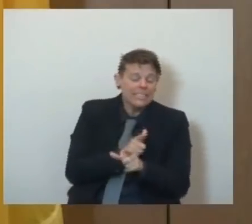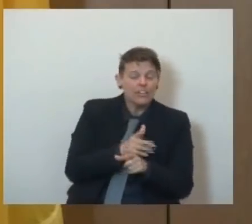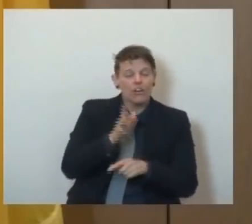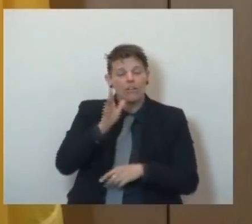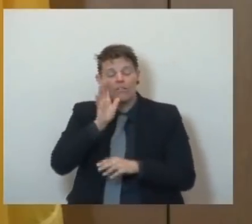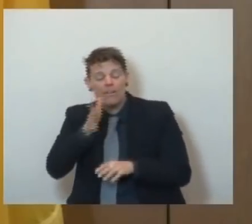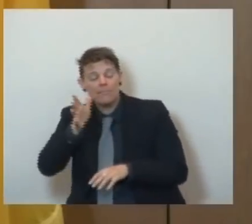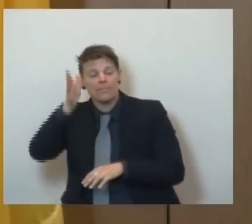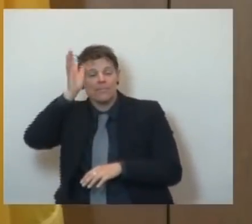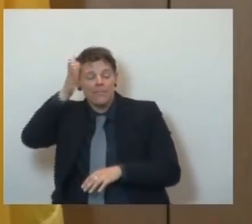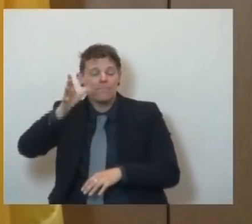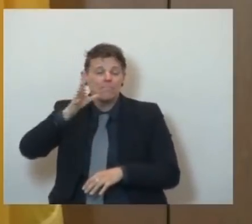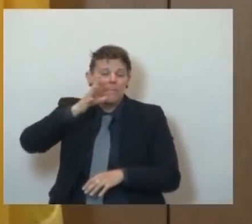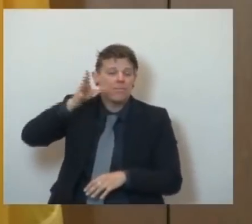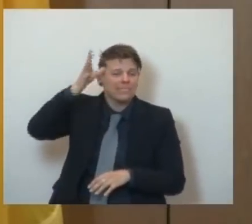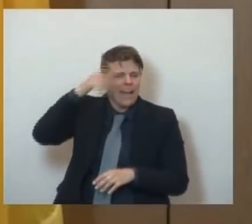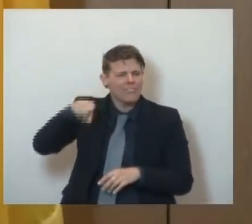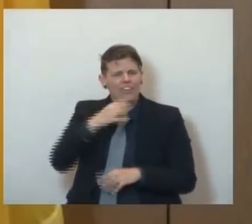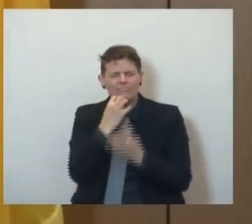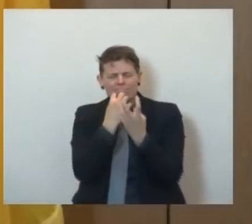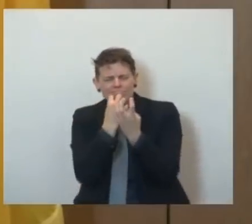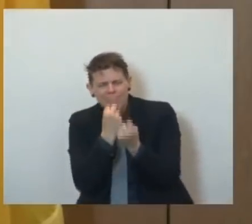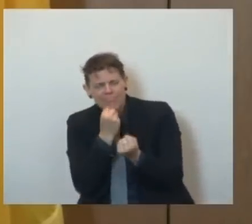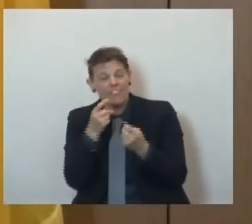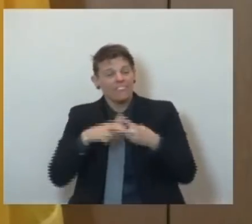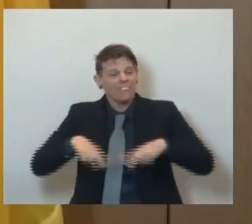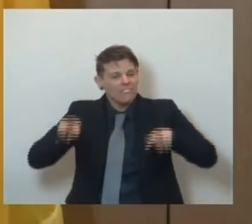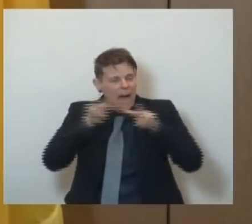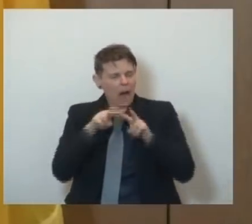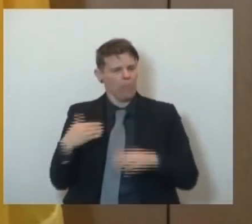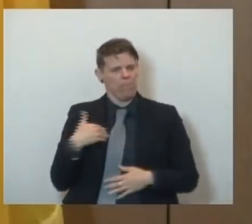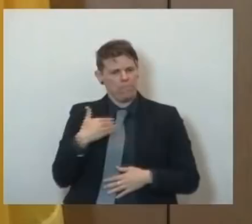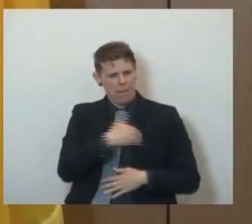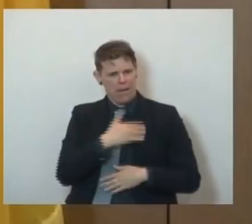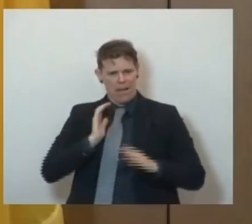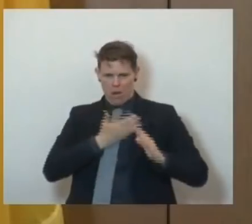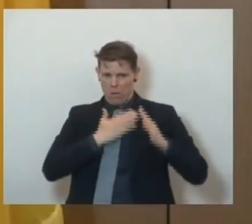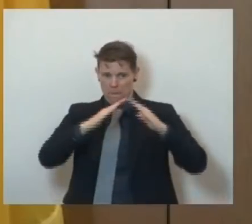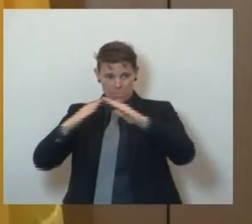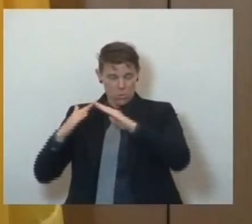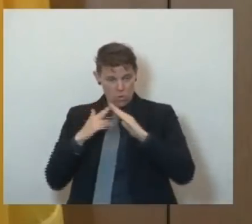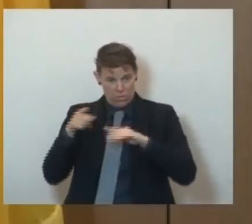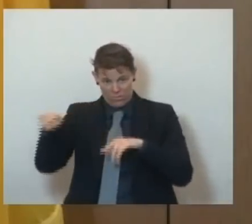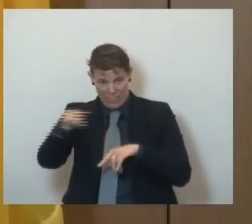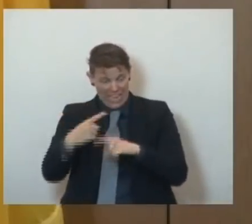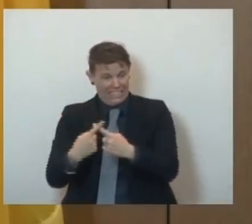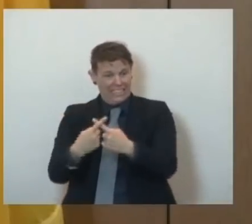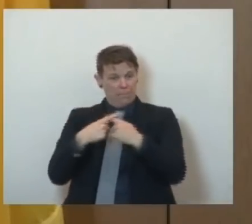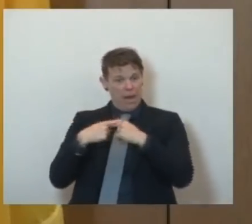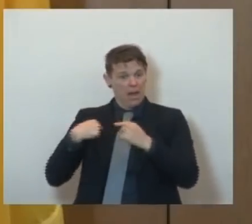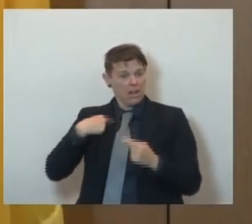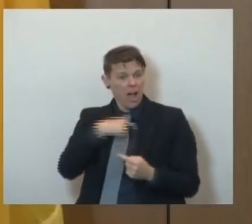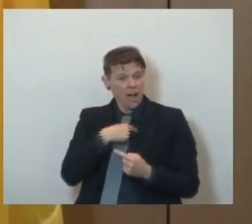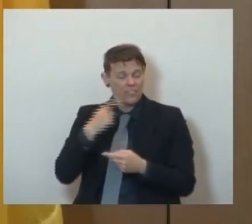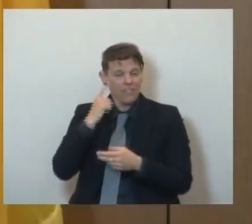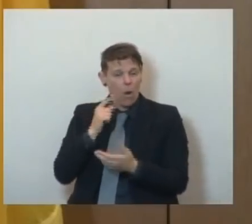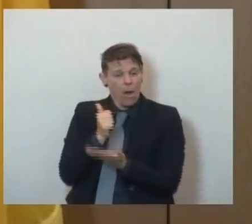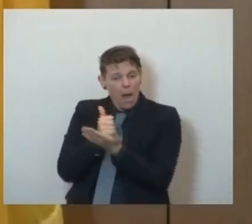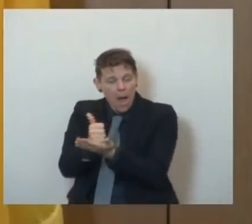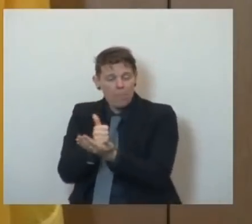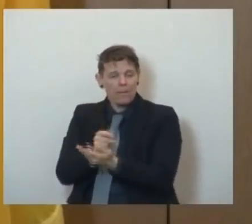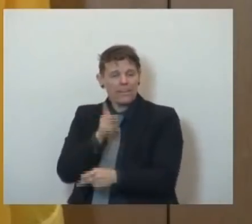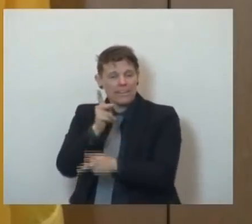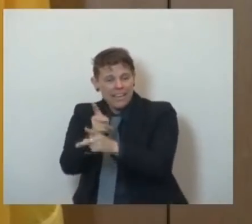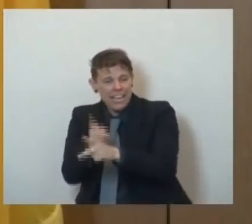are valuable members of our community who depend on us for their care and support. They are